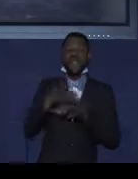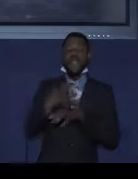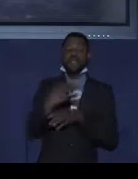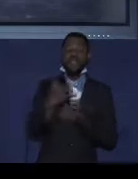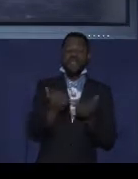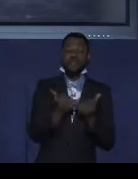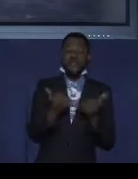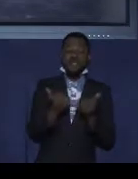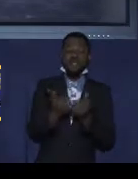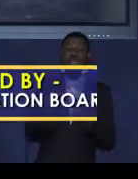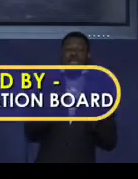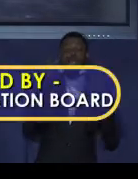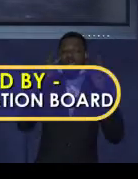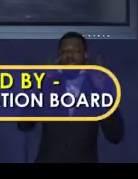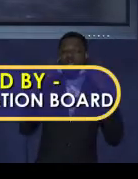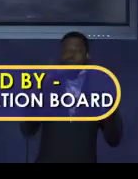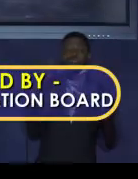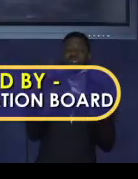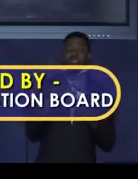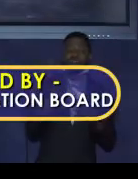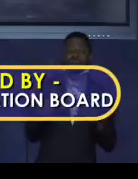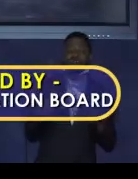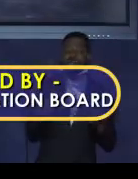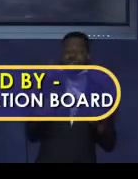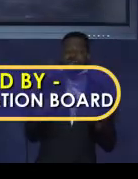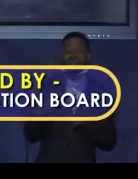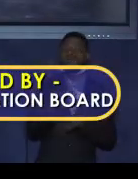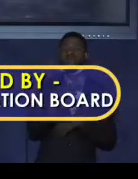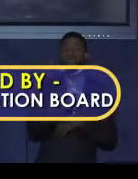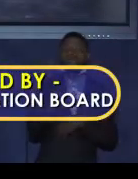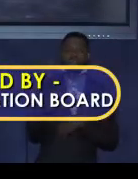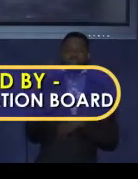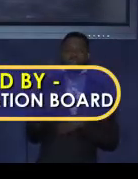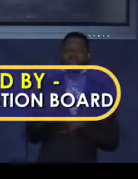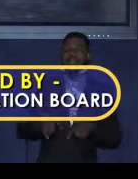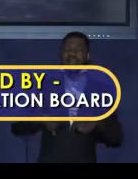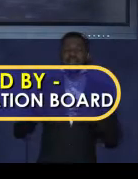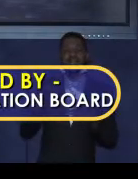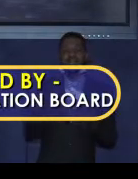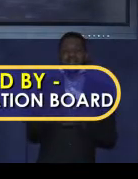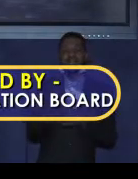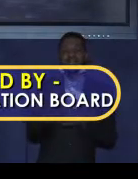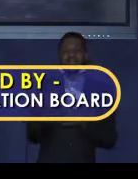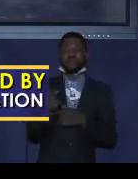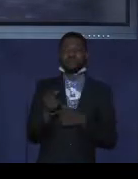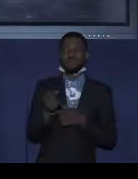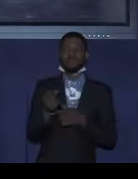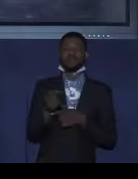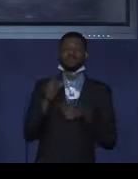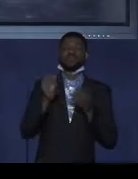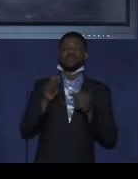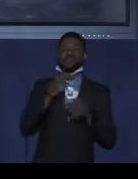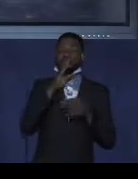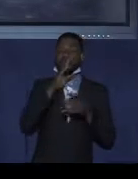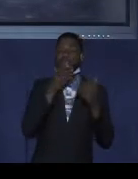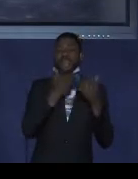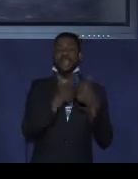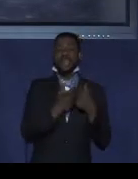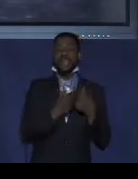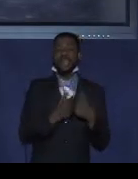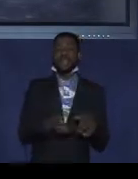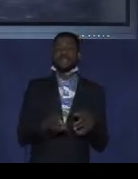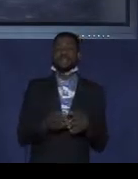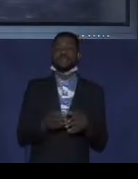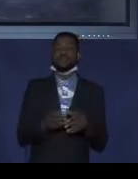course of fighting, in the course of violent disputes, properties, lives could be lost